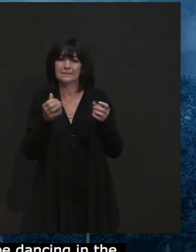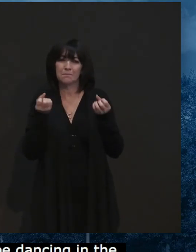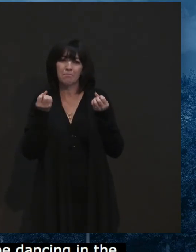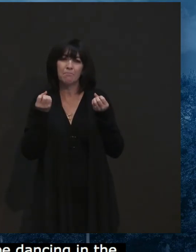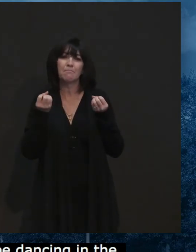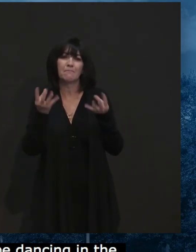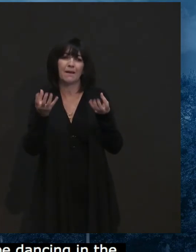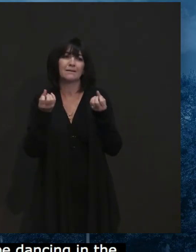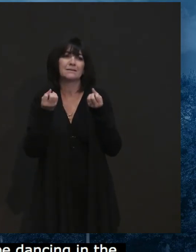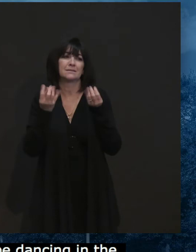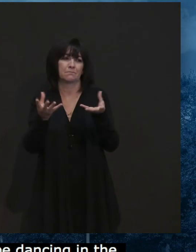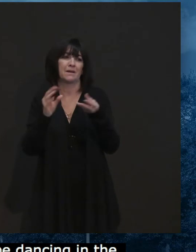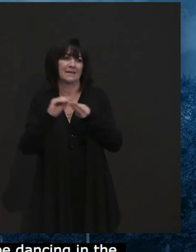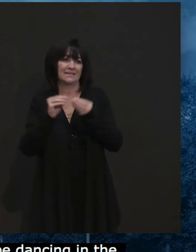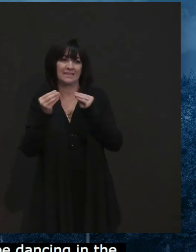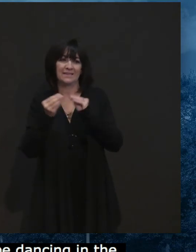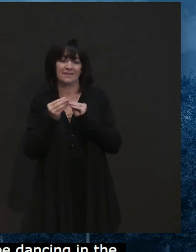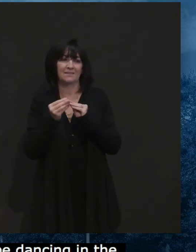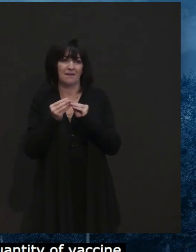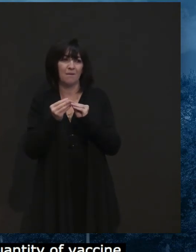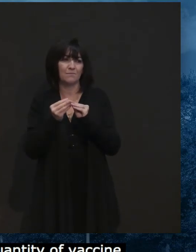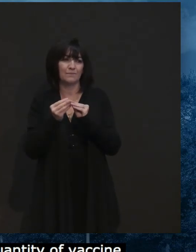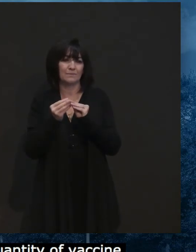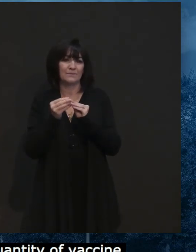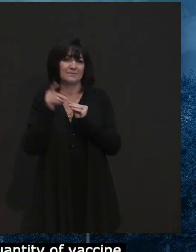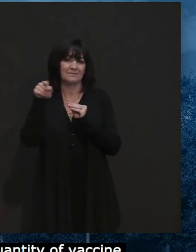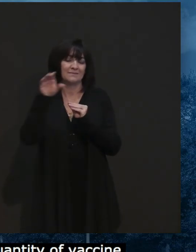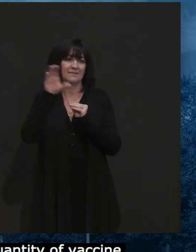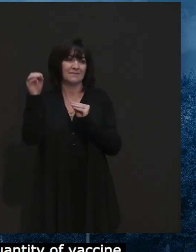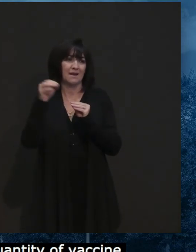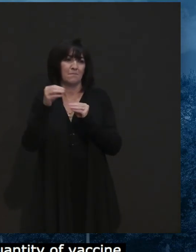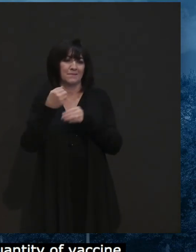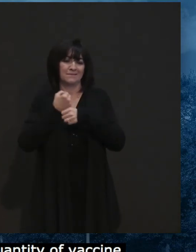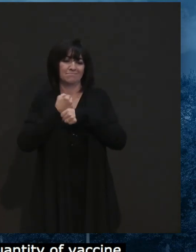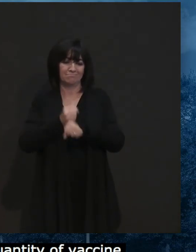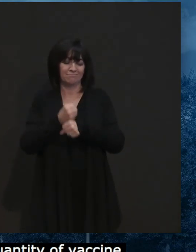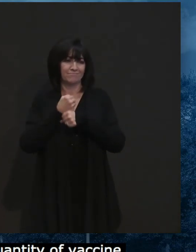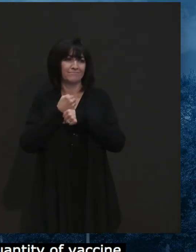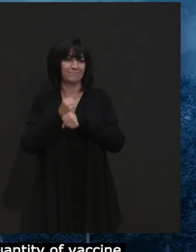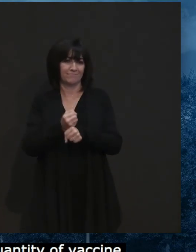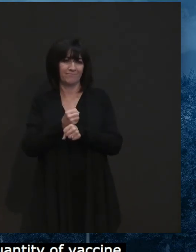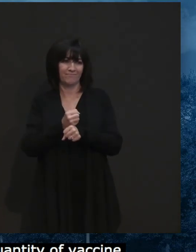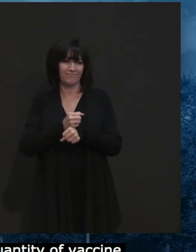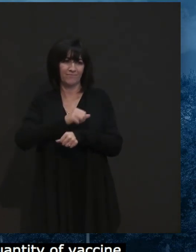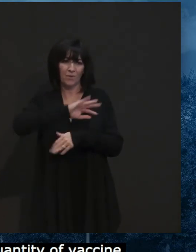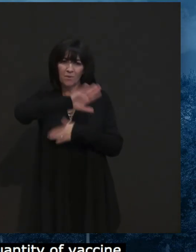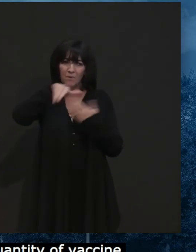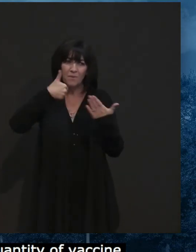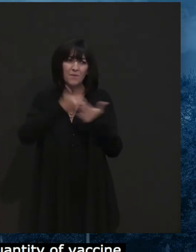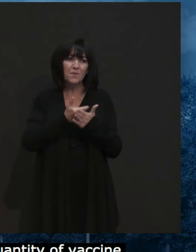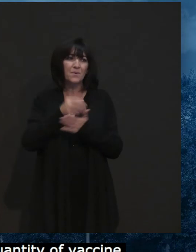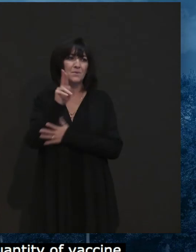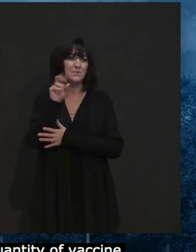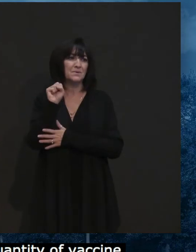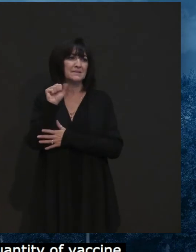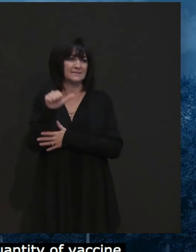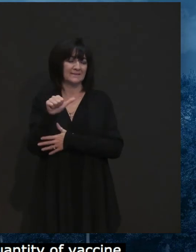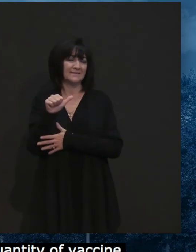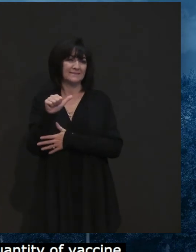that needs to be produced to vaccinate our nation, and so